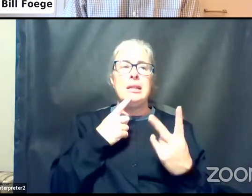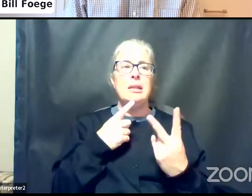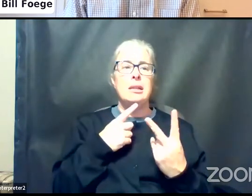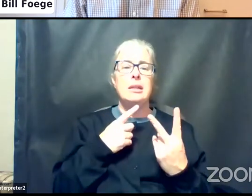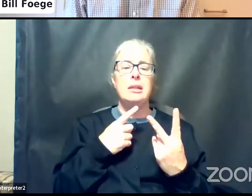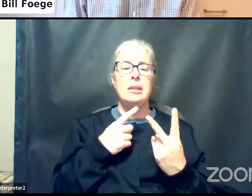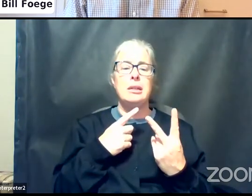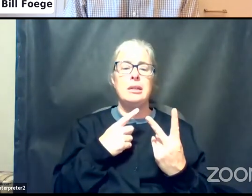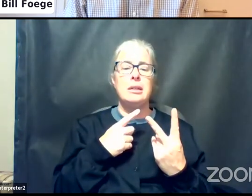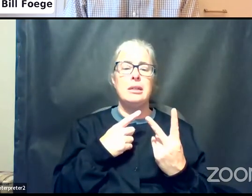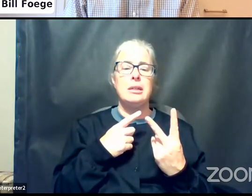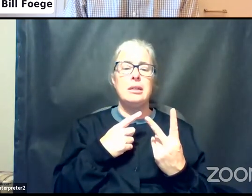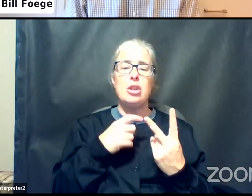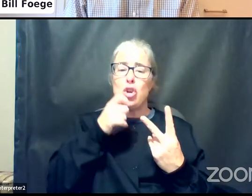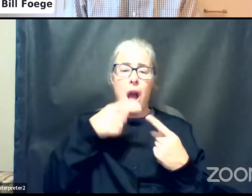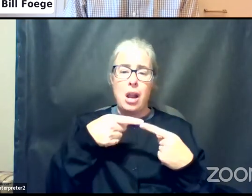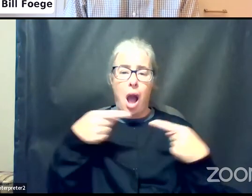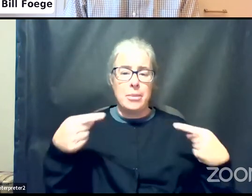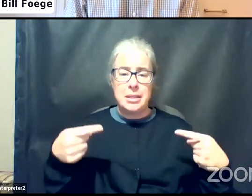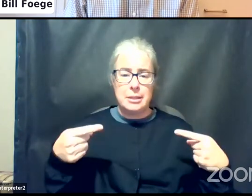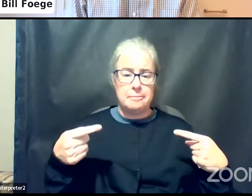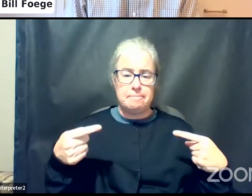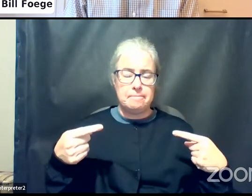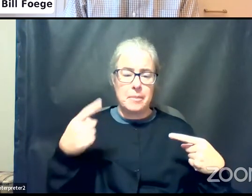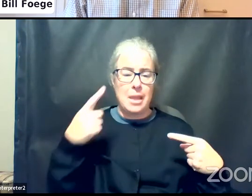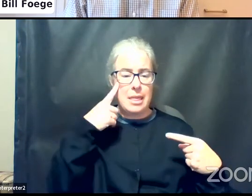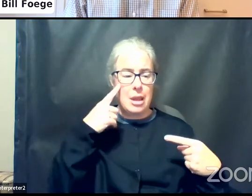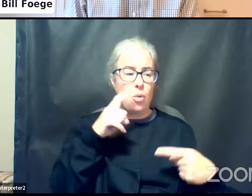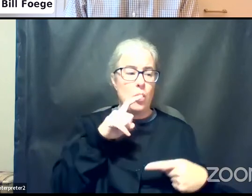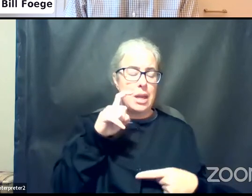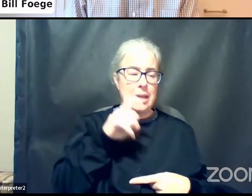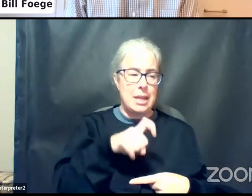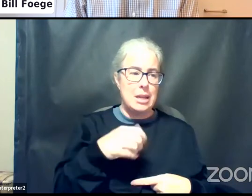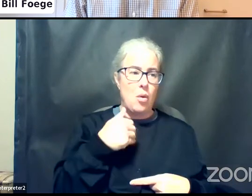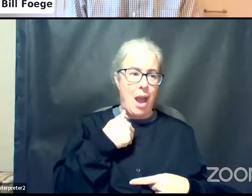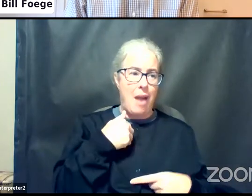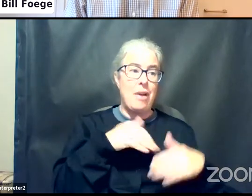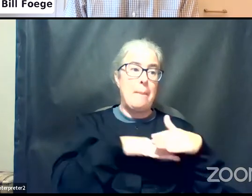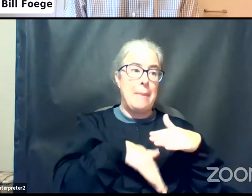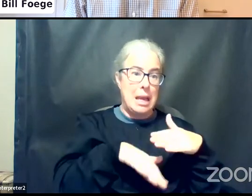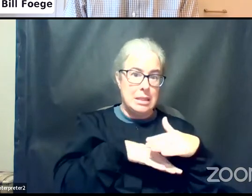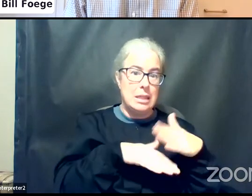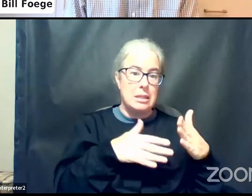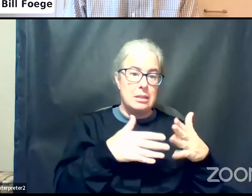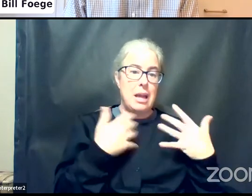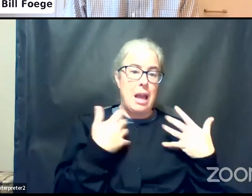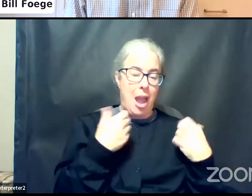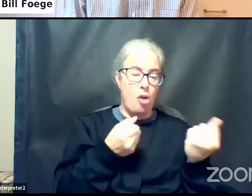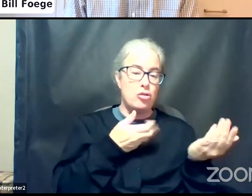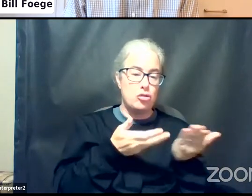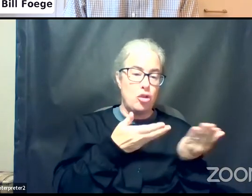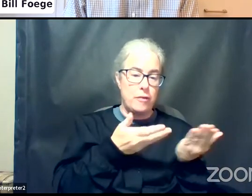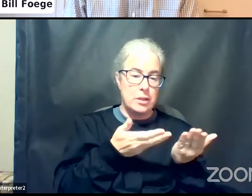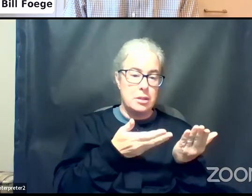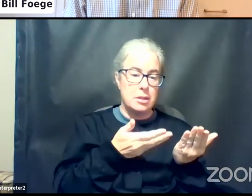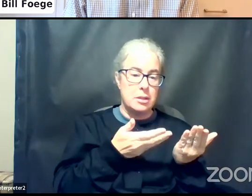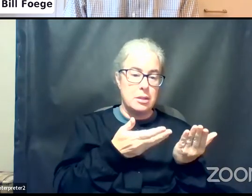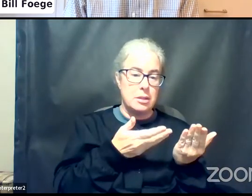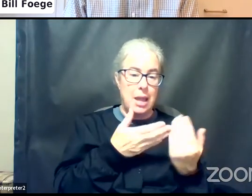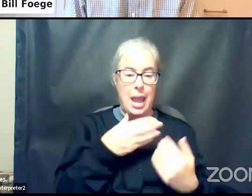necessarily in opposition I think you know we need to have basic health services